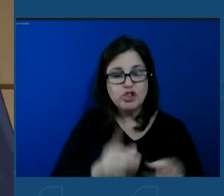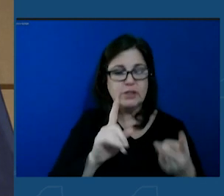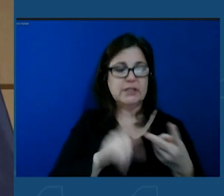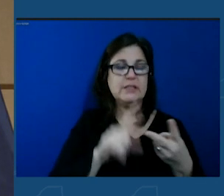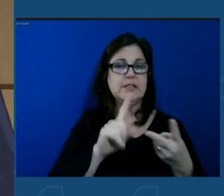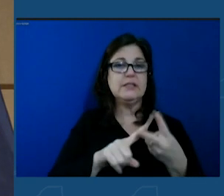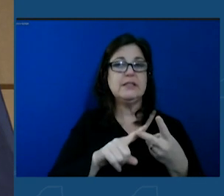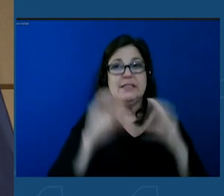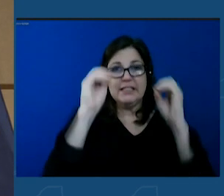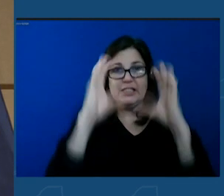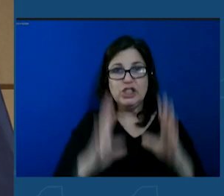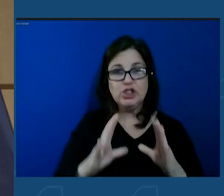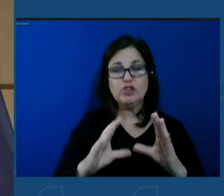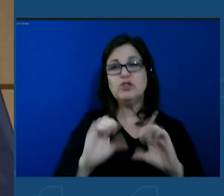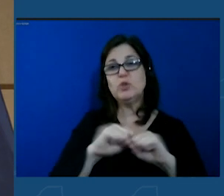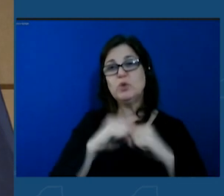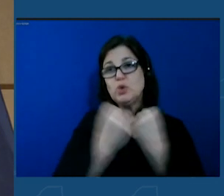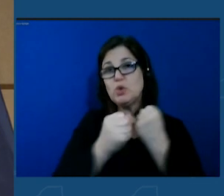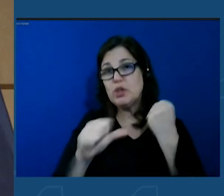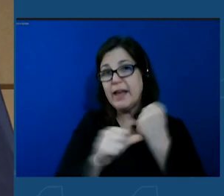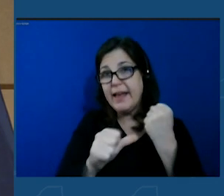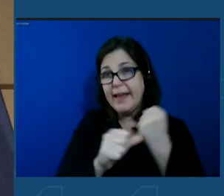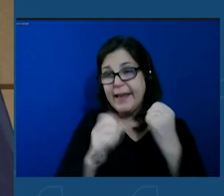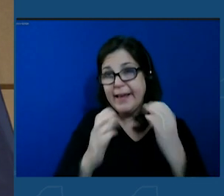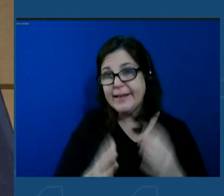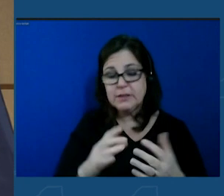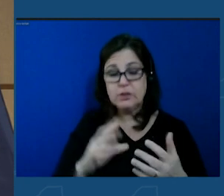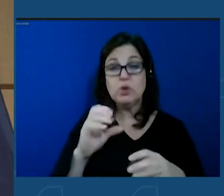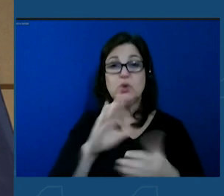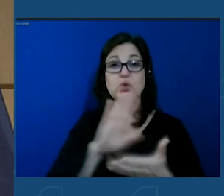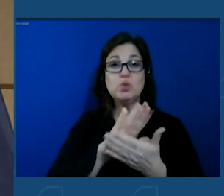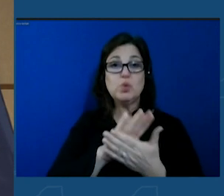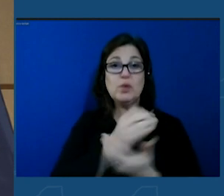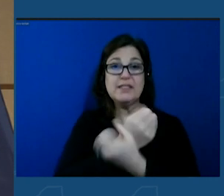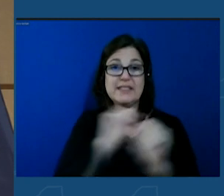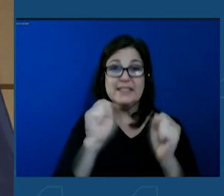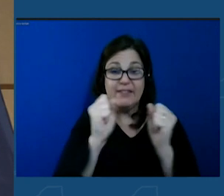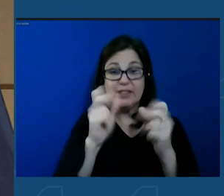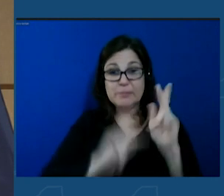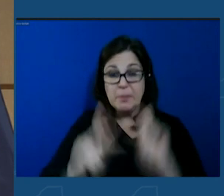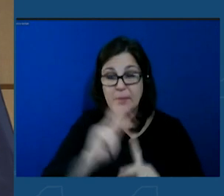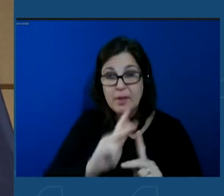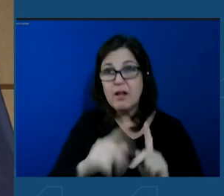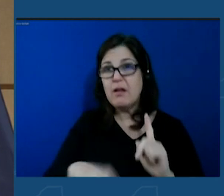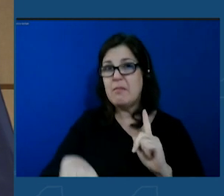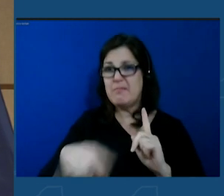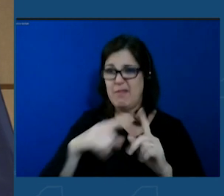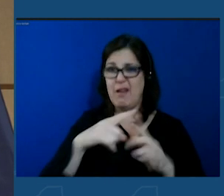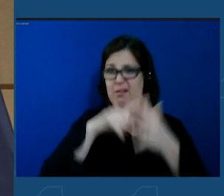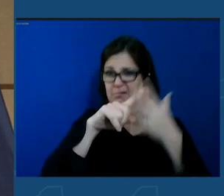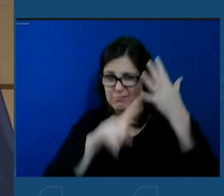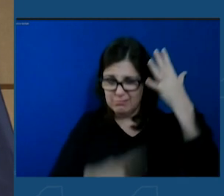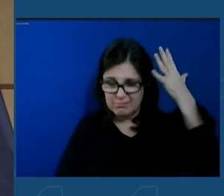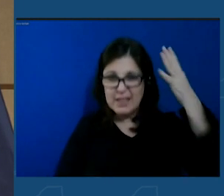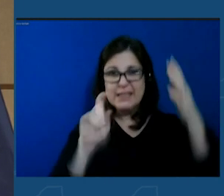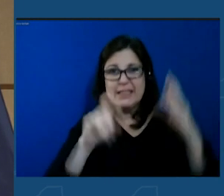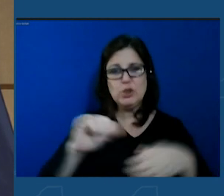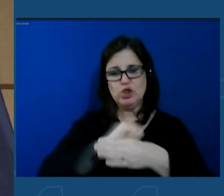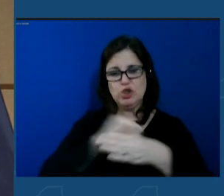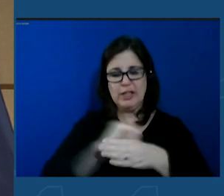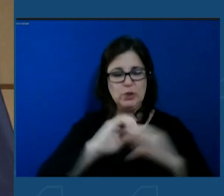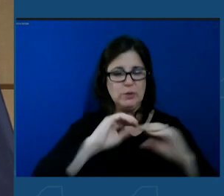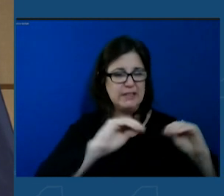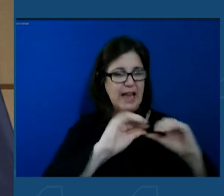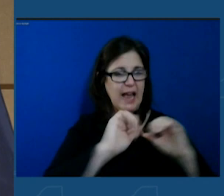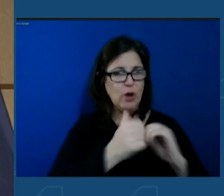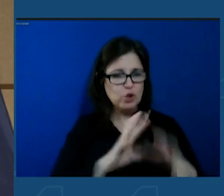social aides, school safety, and much more need to be trained on how to engage youth to succeed whether